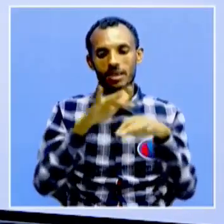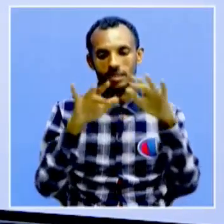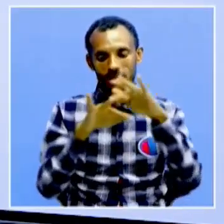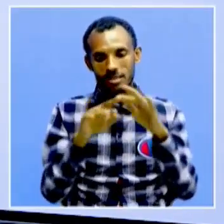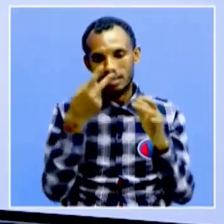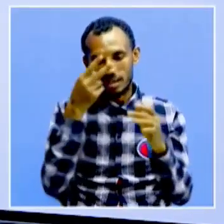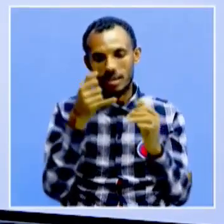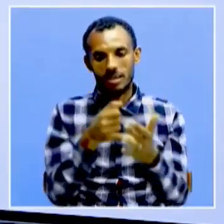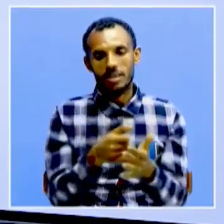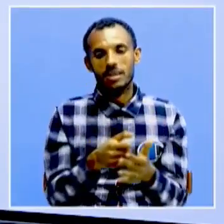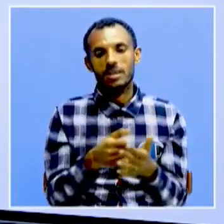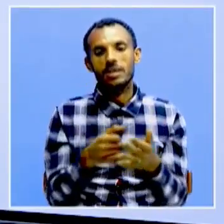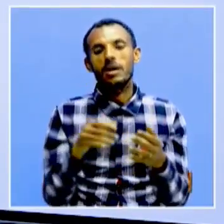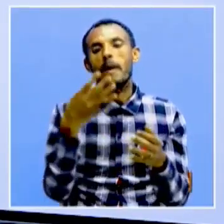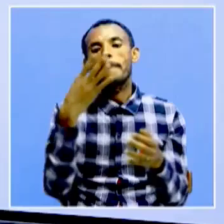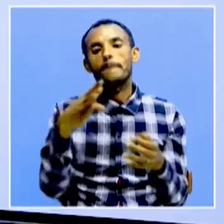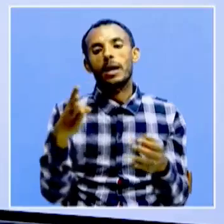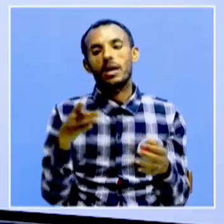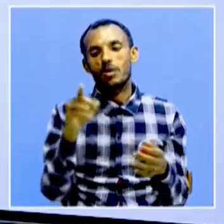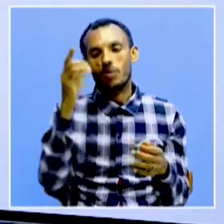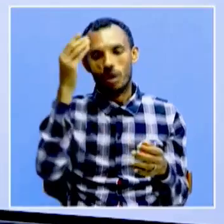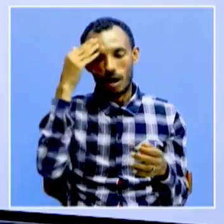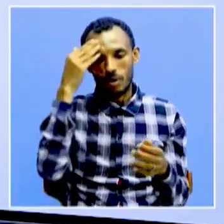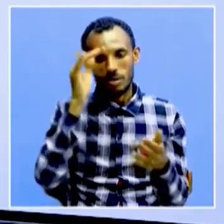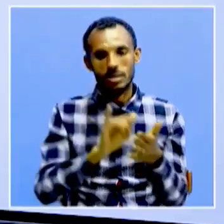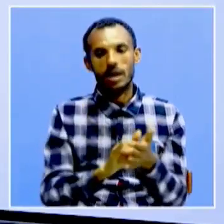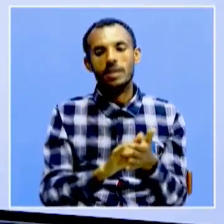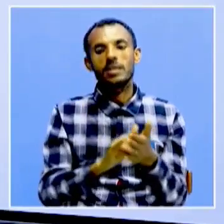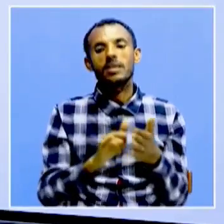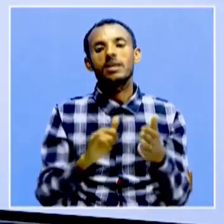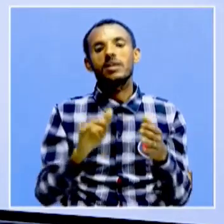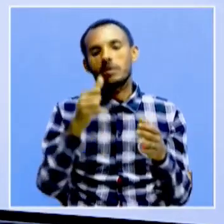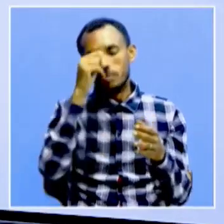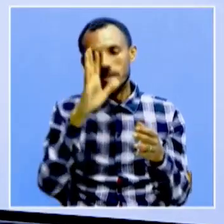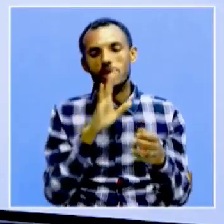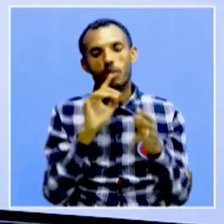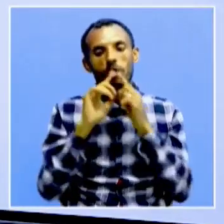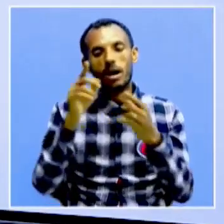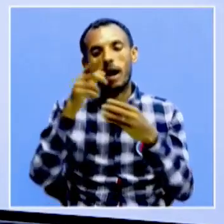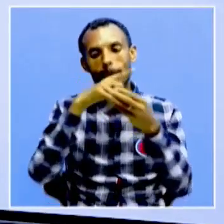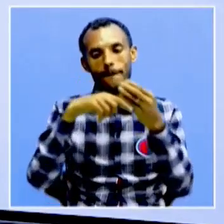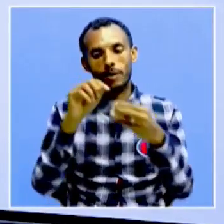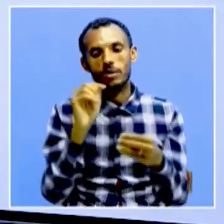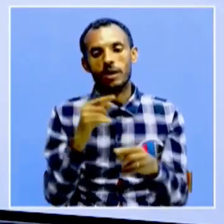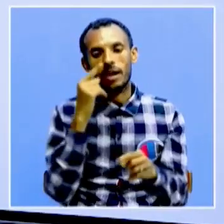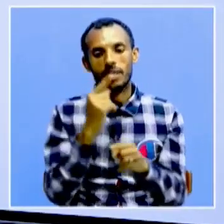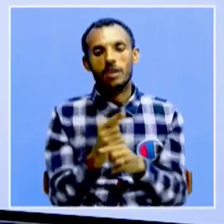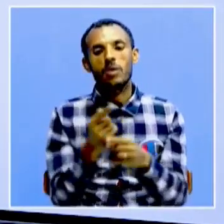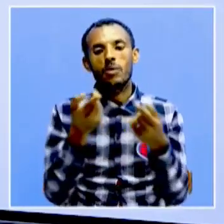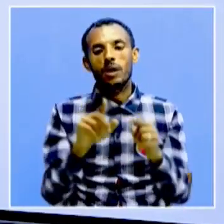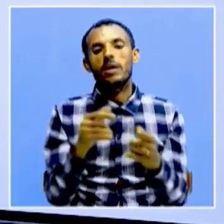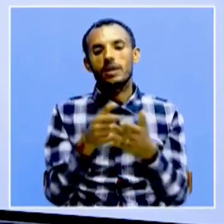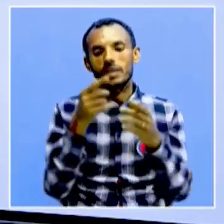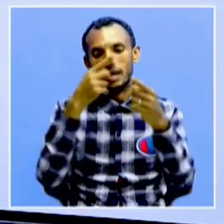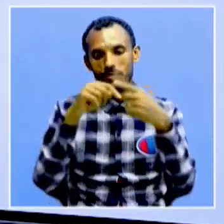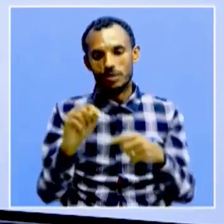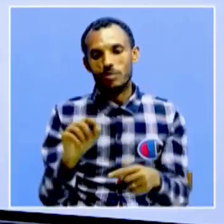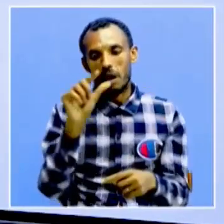When somebody says pen, you know what that person is talking about, right? All right. But when it comes to